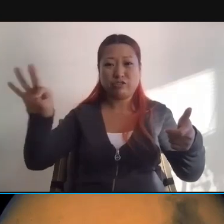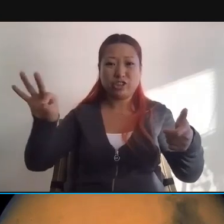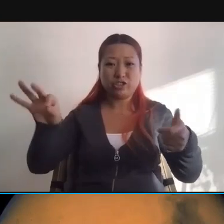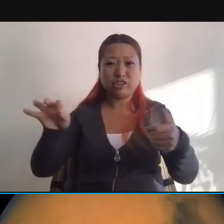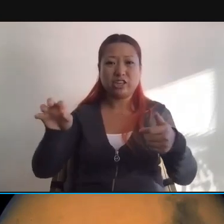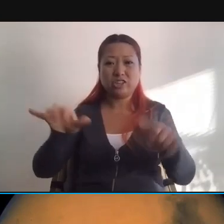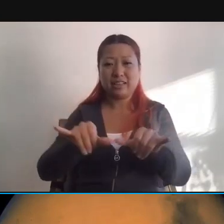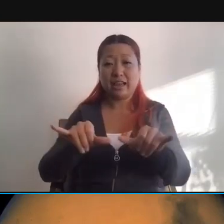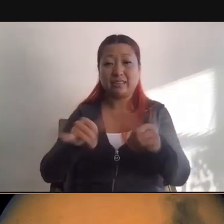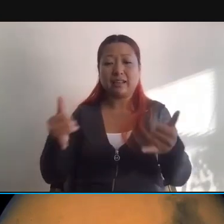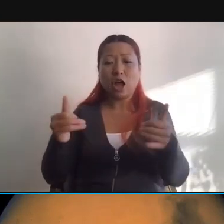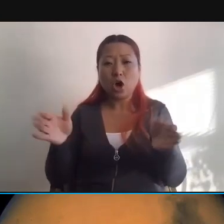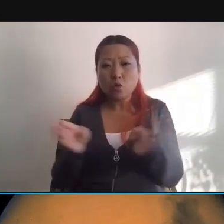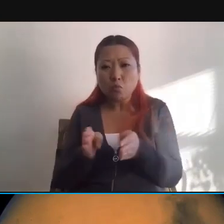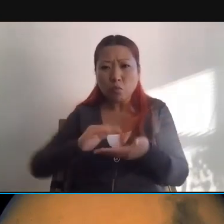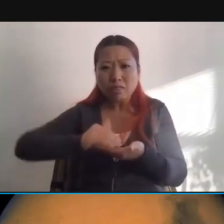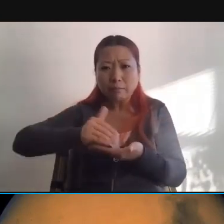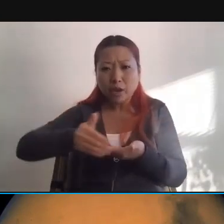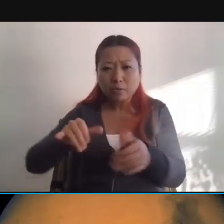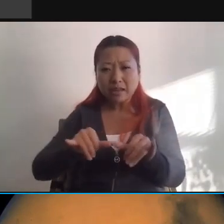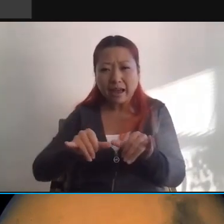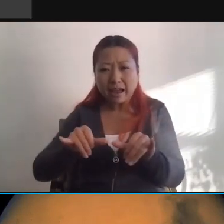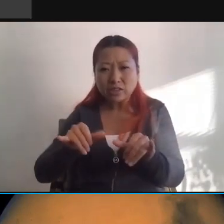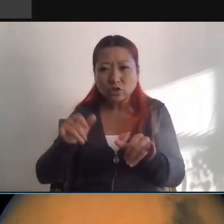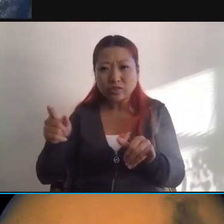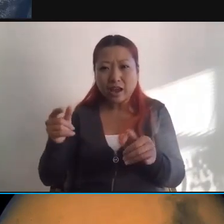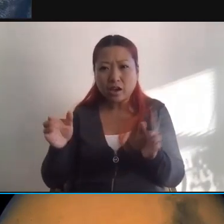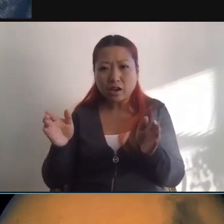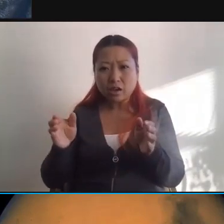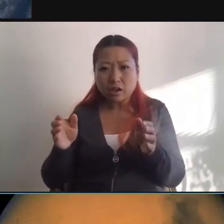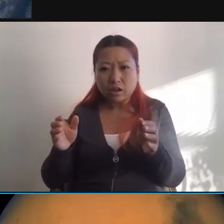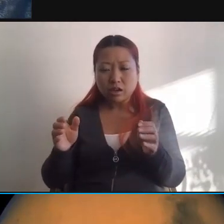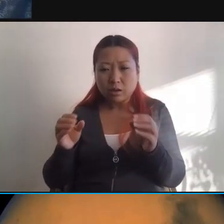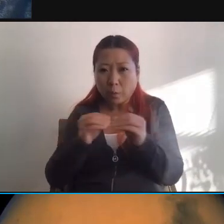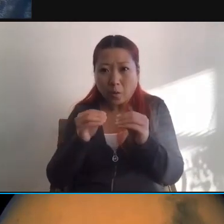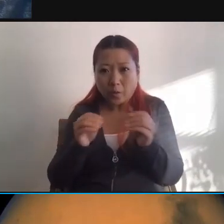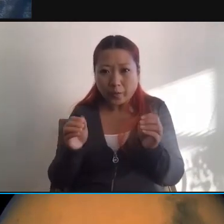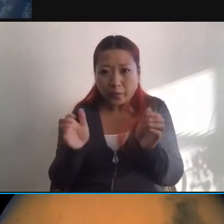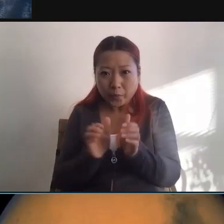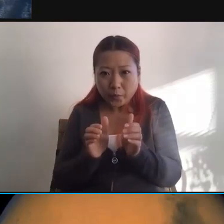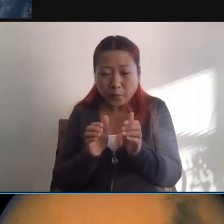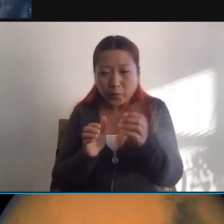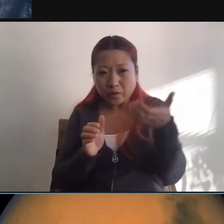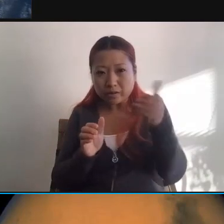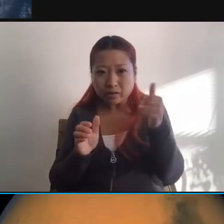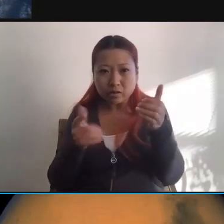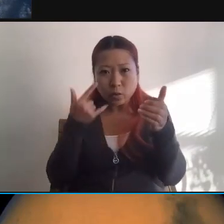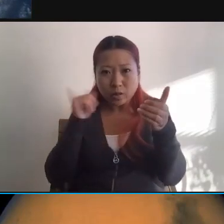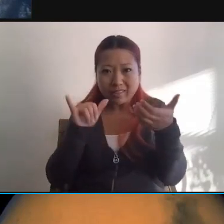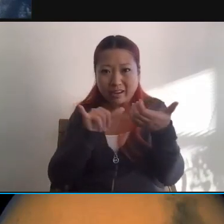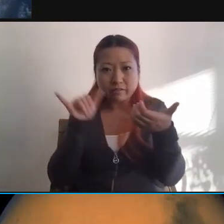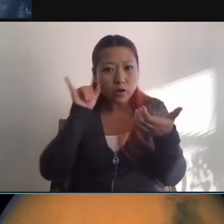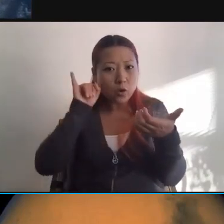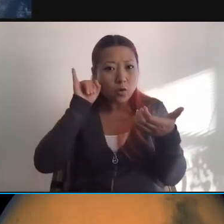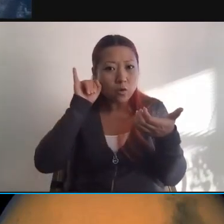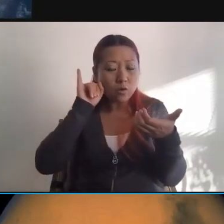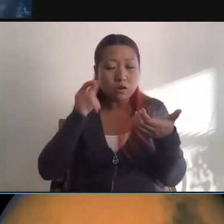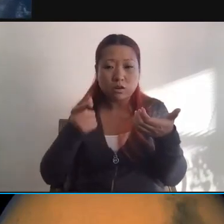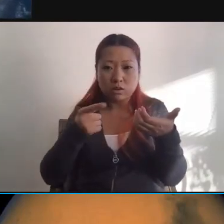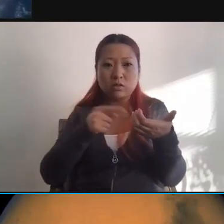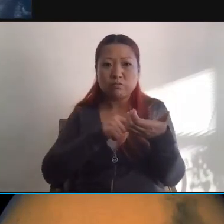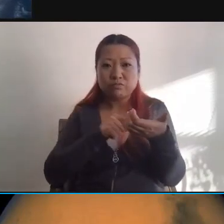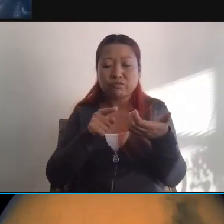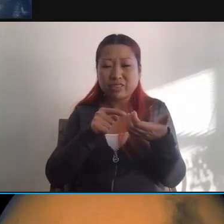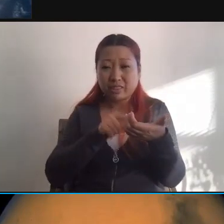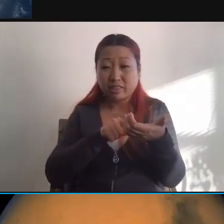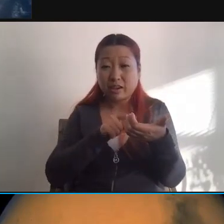ready to fly pieces of hardware that are this big as a full ultrasound machine. So just imagine what else we'll be able to do in